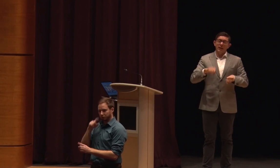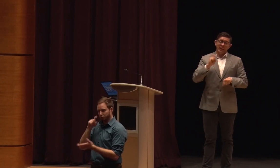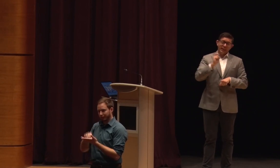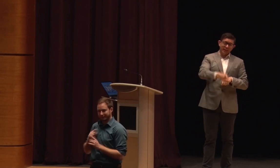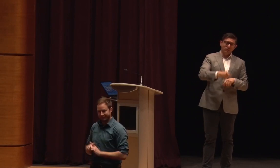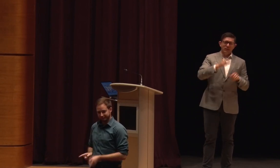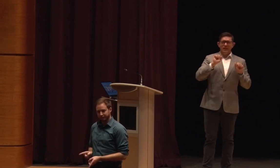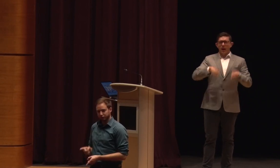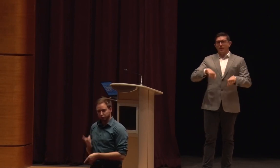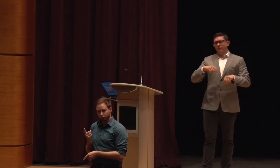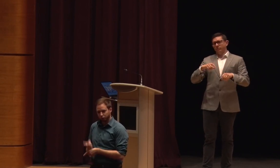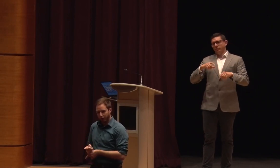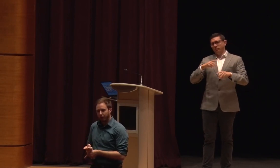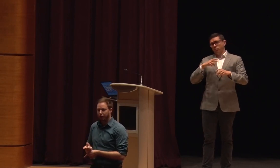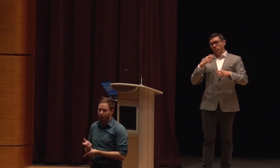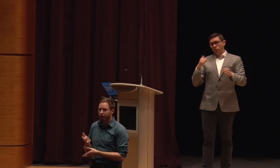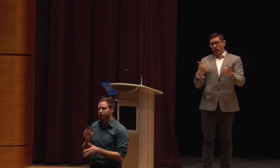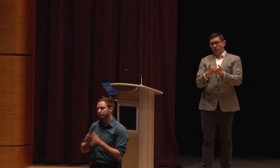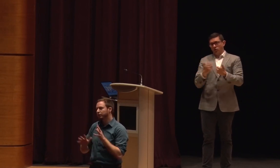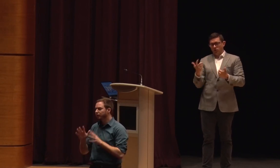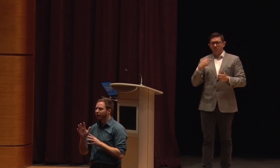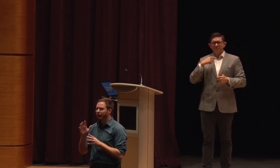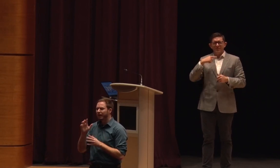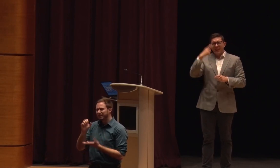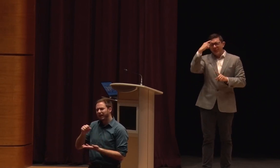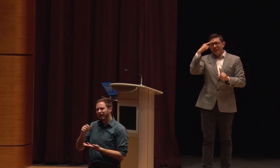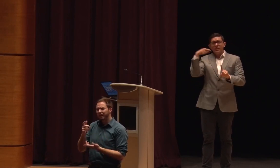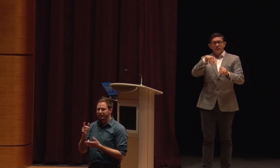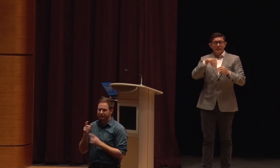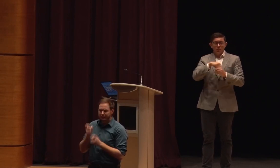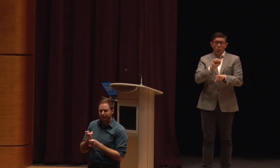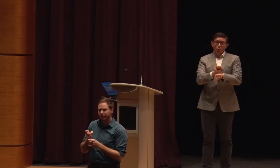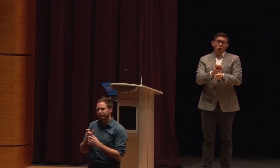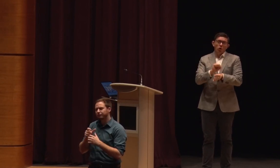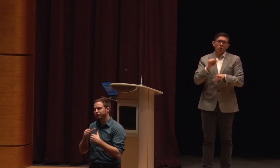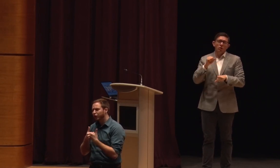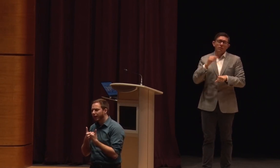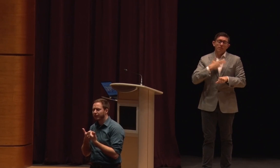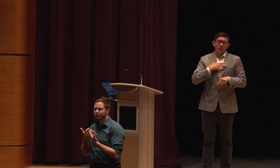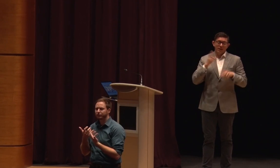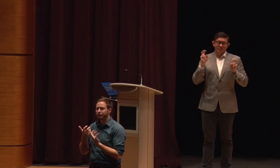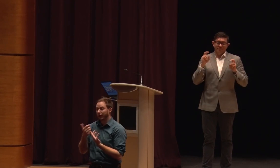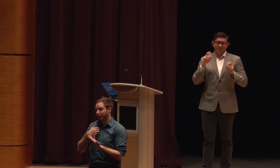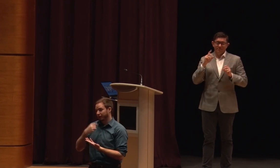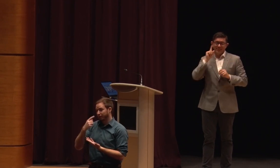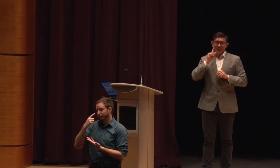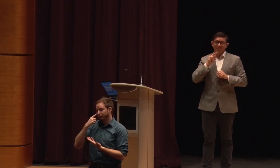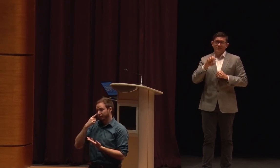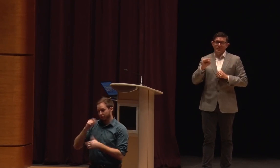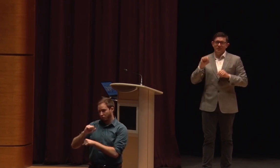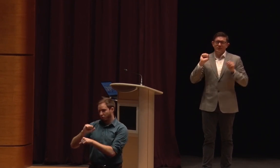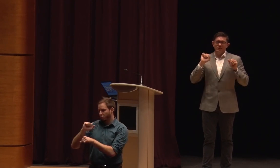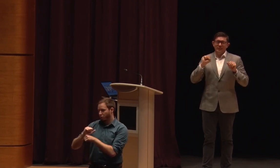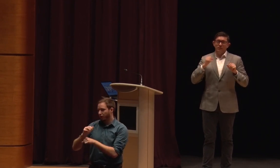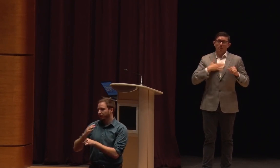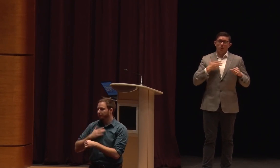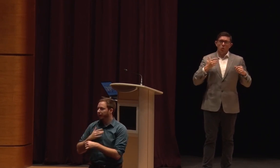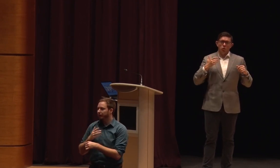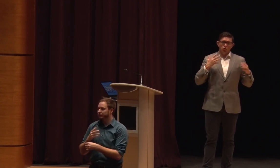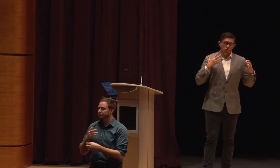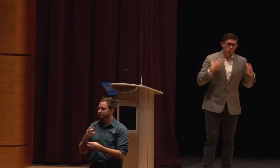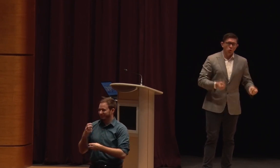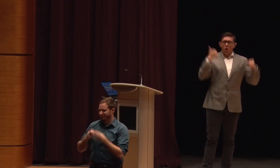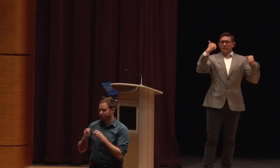everyone else now. And it was a little bit of a gift and a challenge. I think in work, my issue